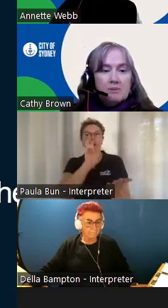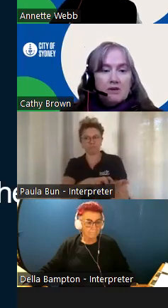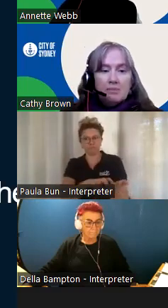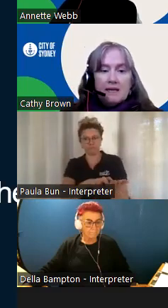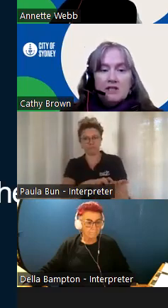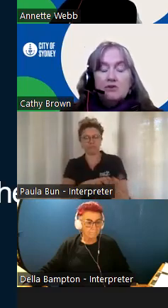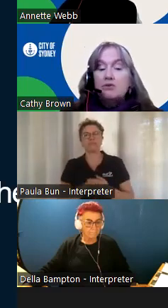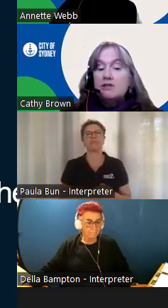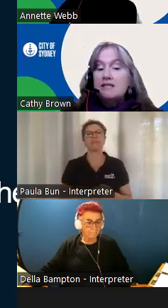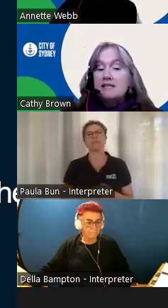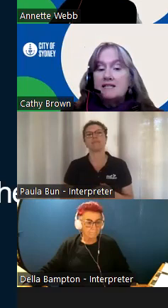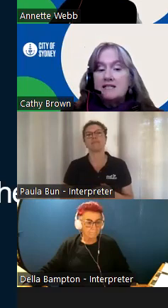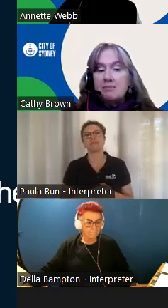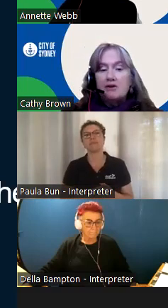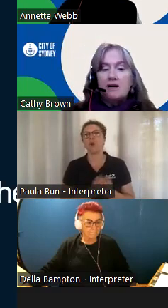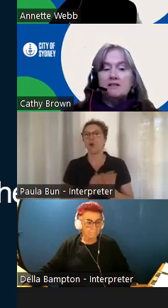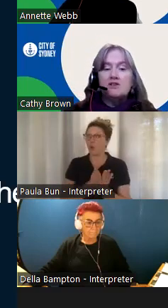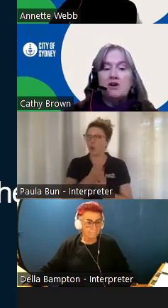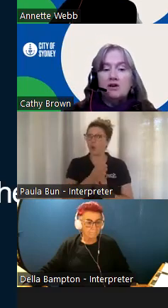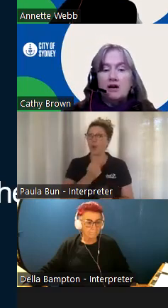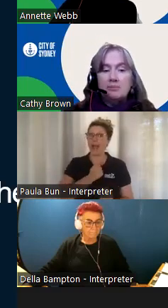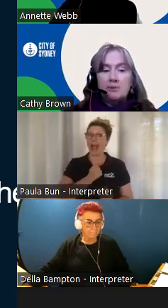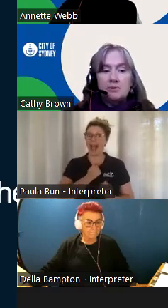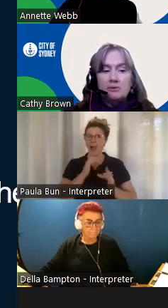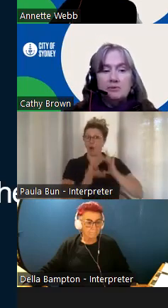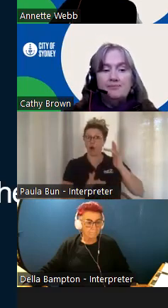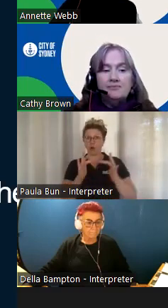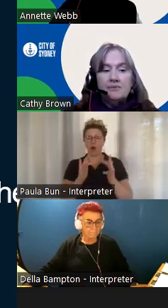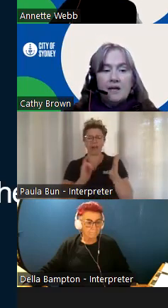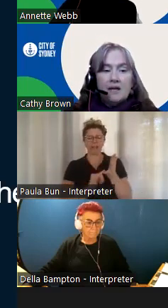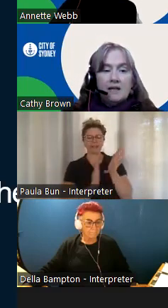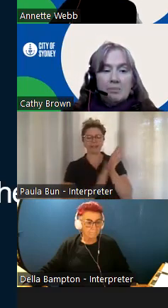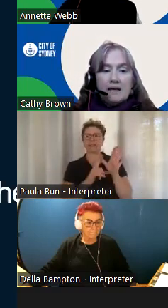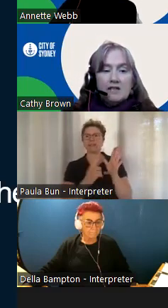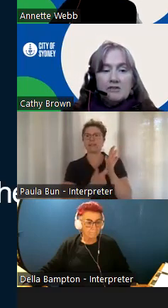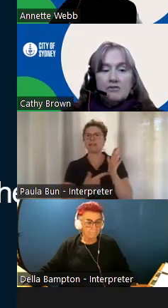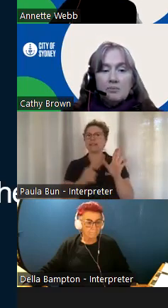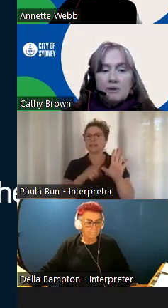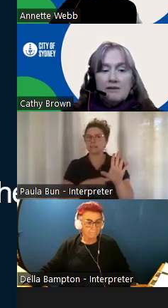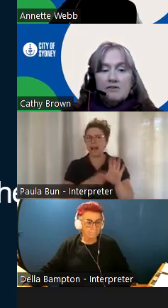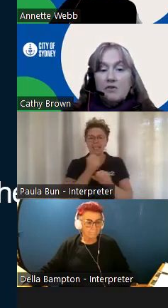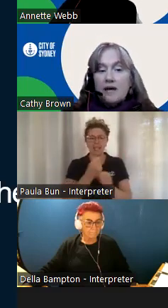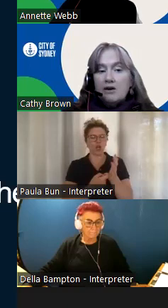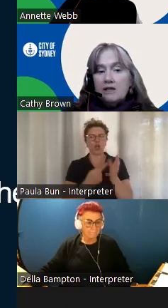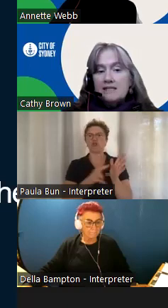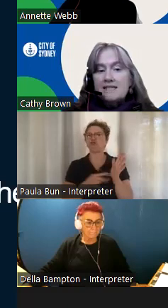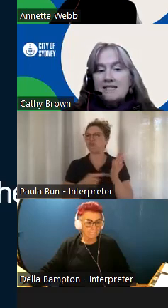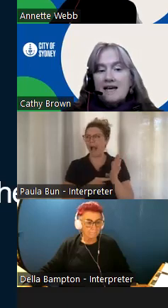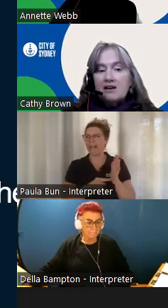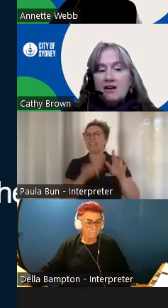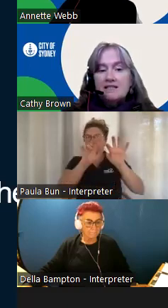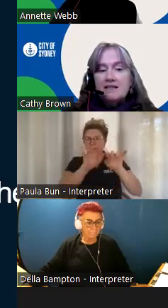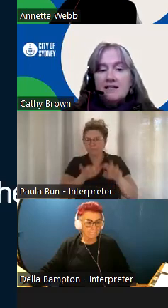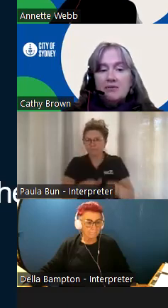will submit your application through the City's Smarter Grants online portal. The application form covers four areas